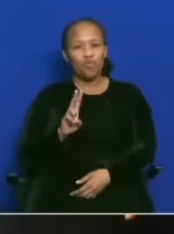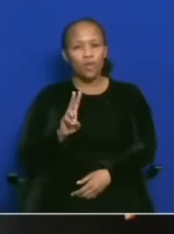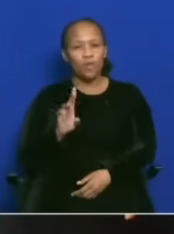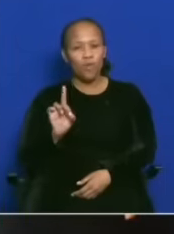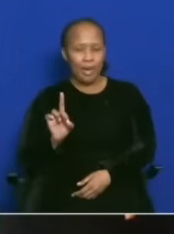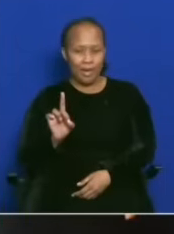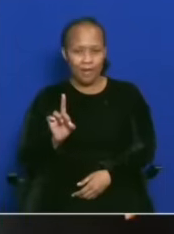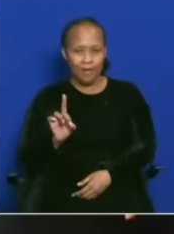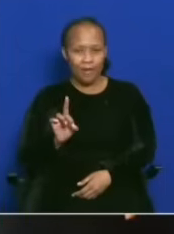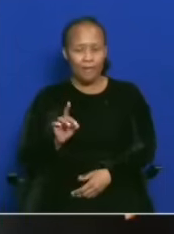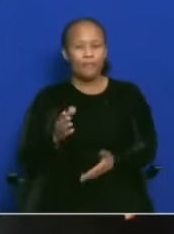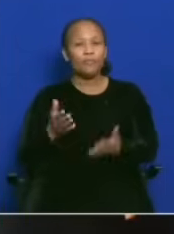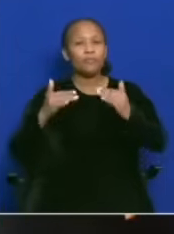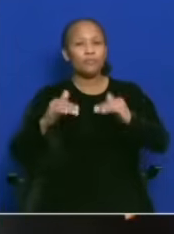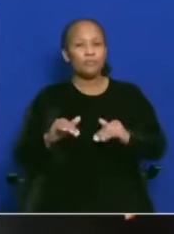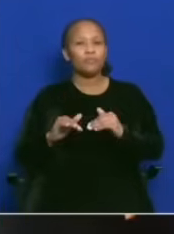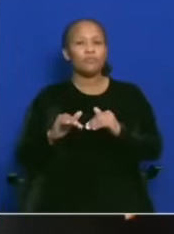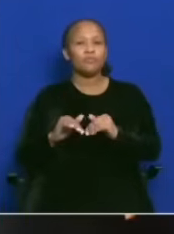at clause